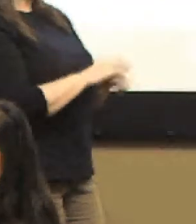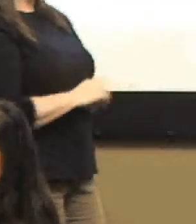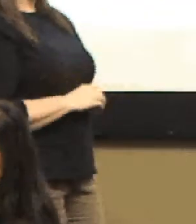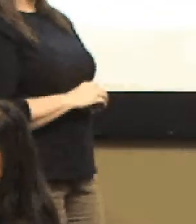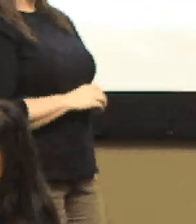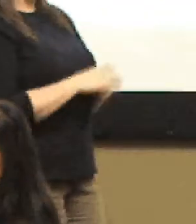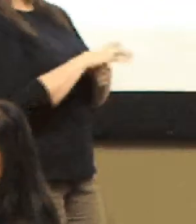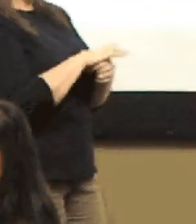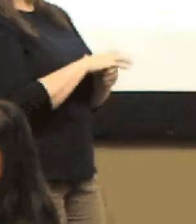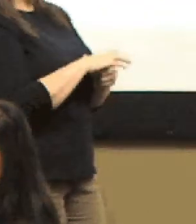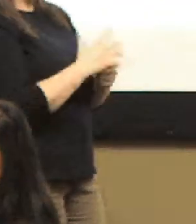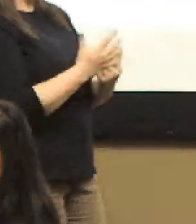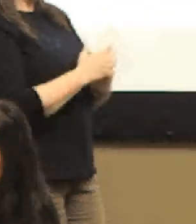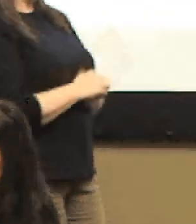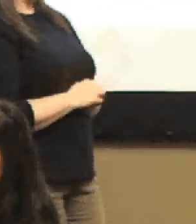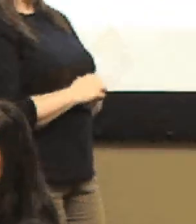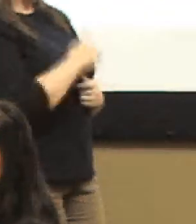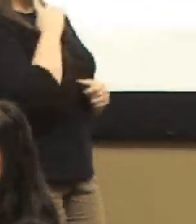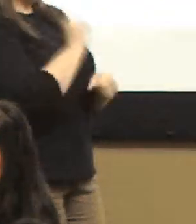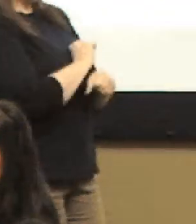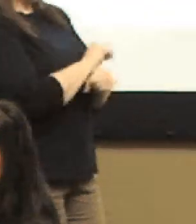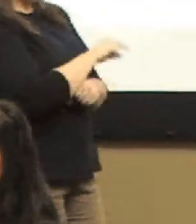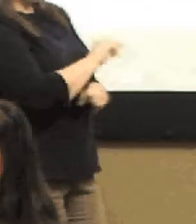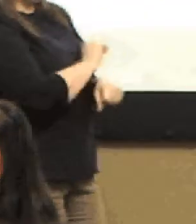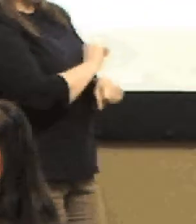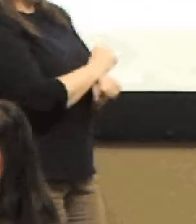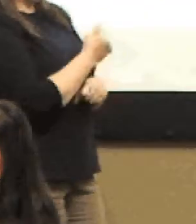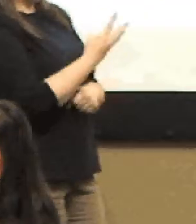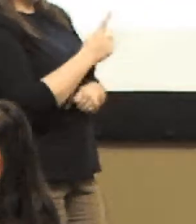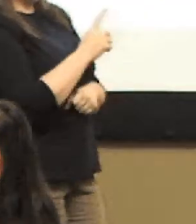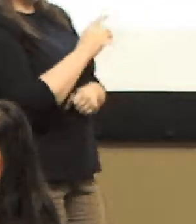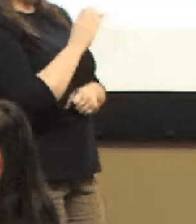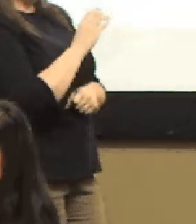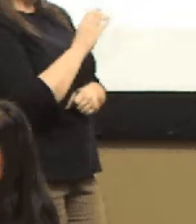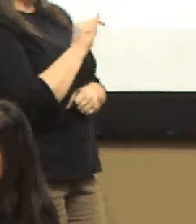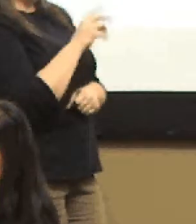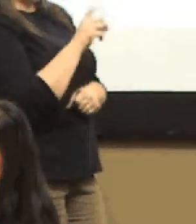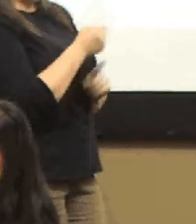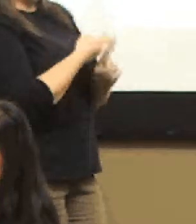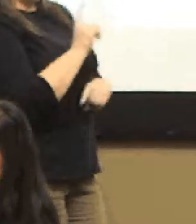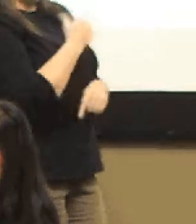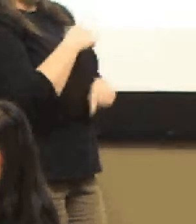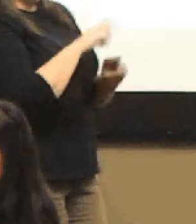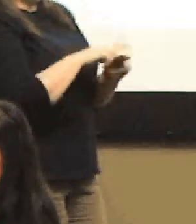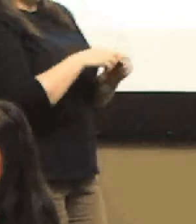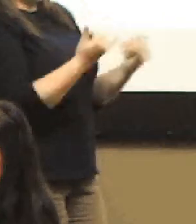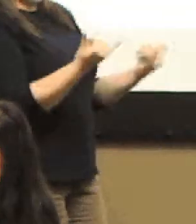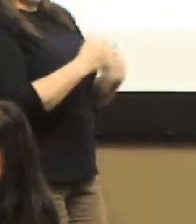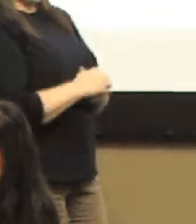and it's local. I mean, seriously, he works a couple hundred yards from where we're sitting right now.